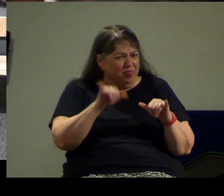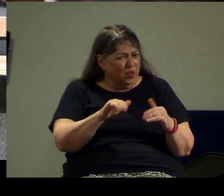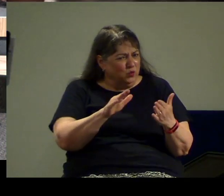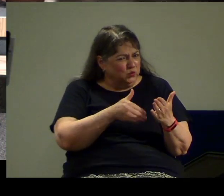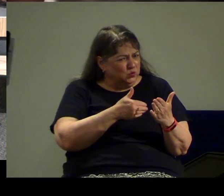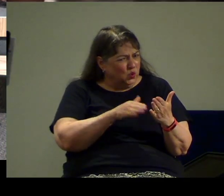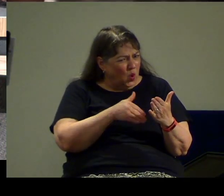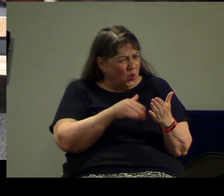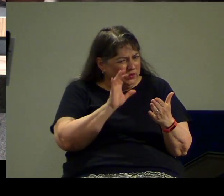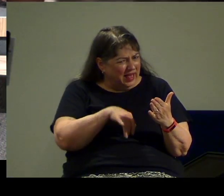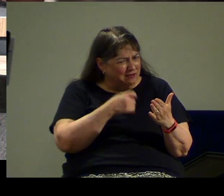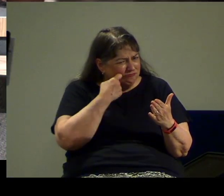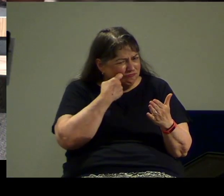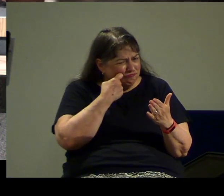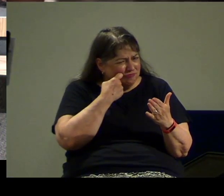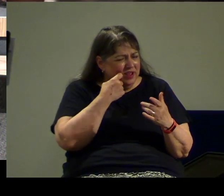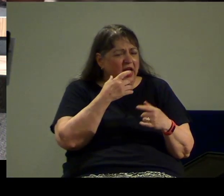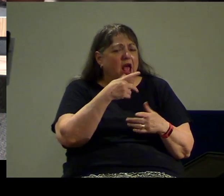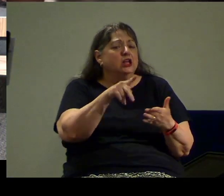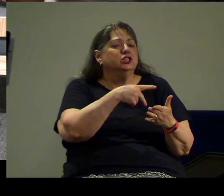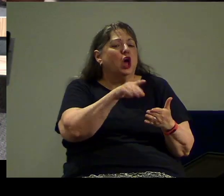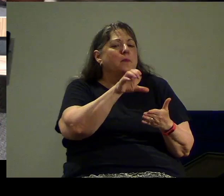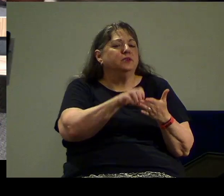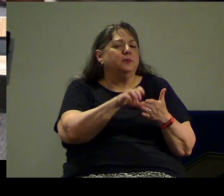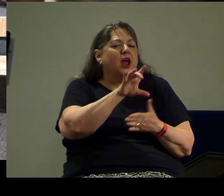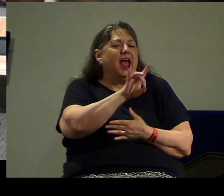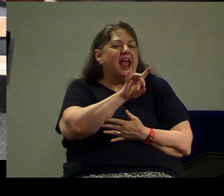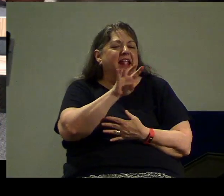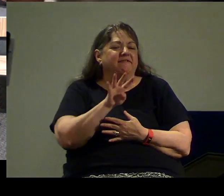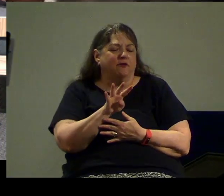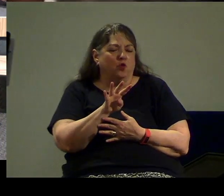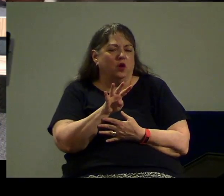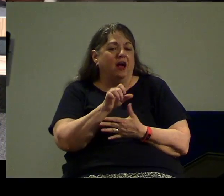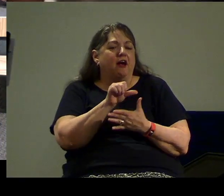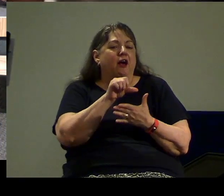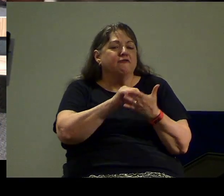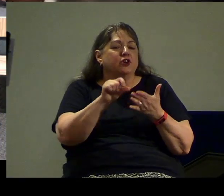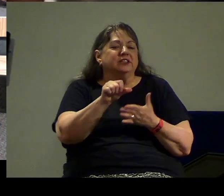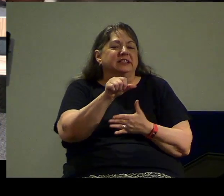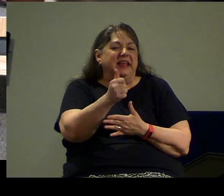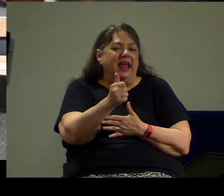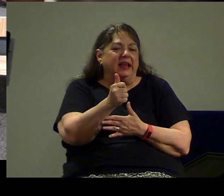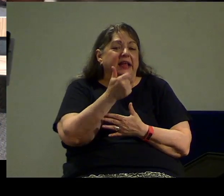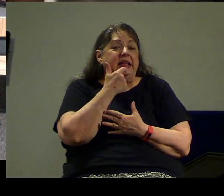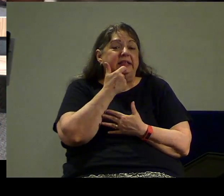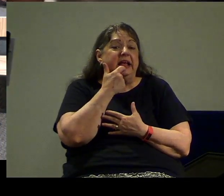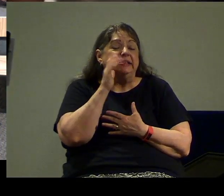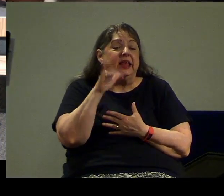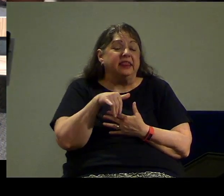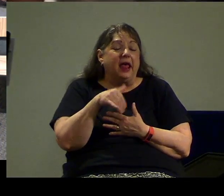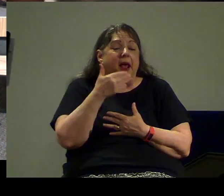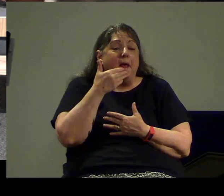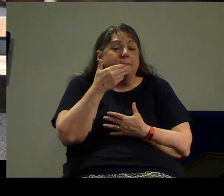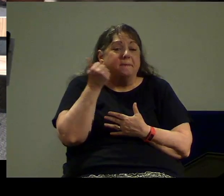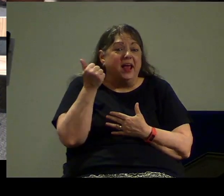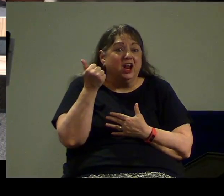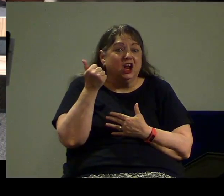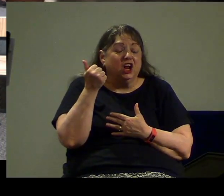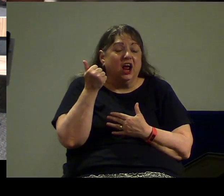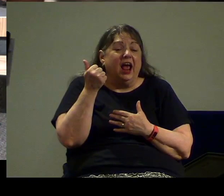You know, Psalm 84:10, better is one day in your courts than 1,000 elsewhere. I almost preached on that one.